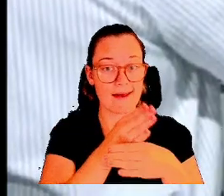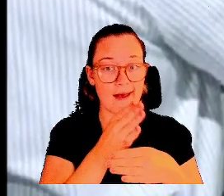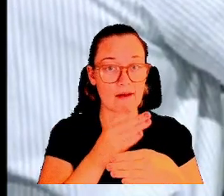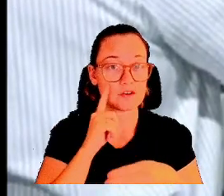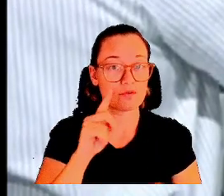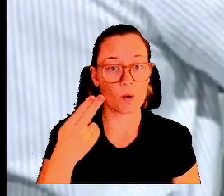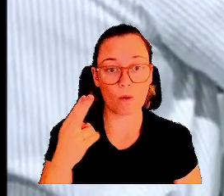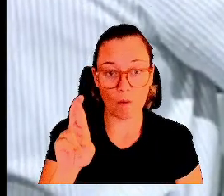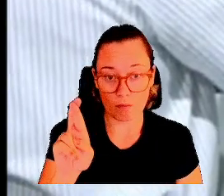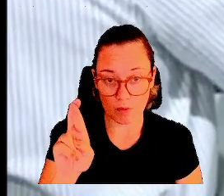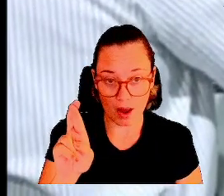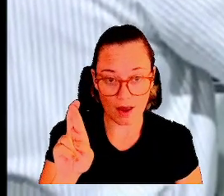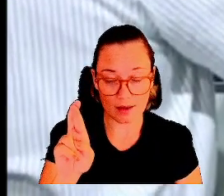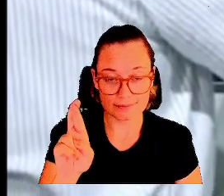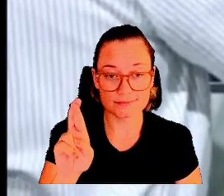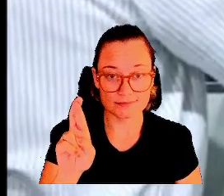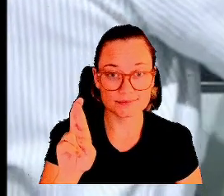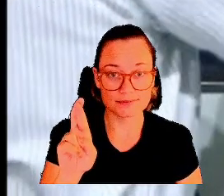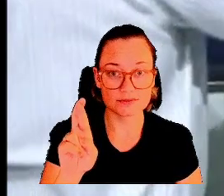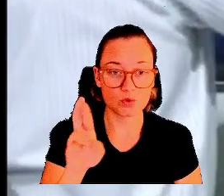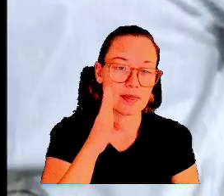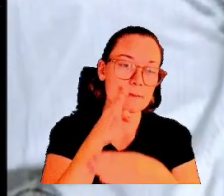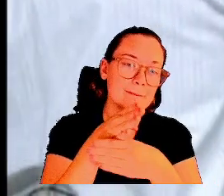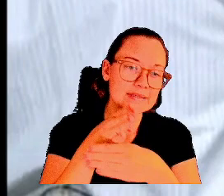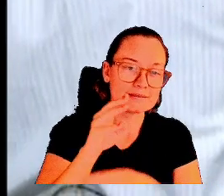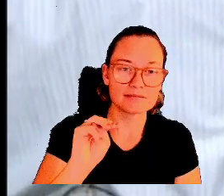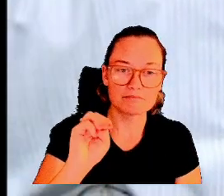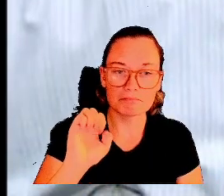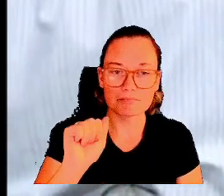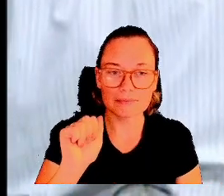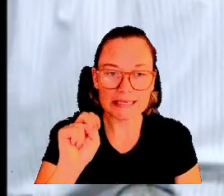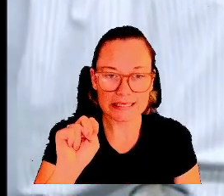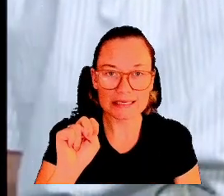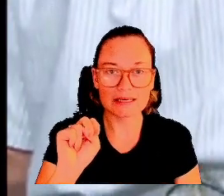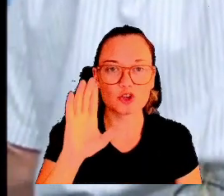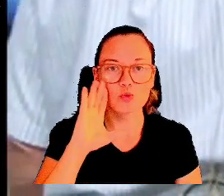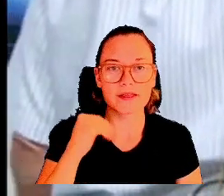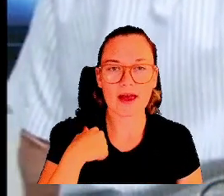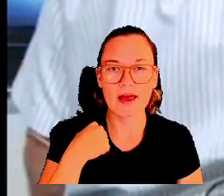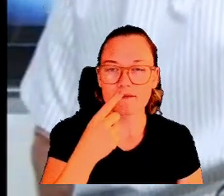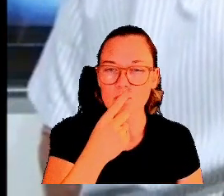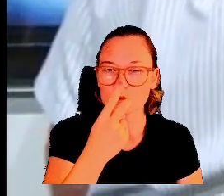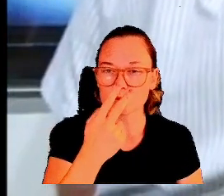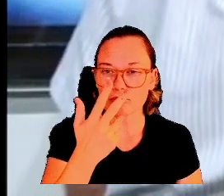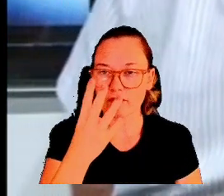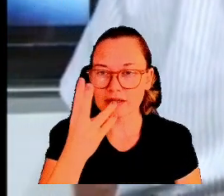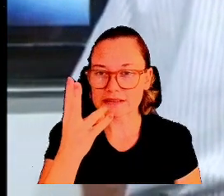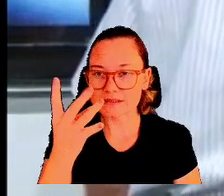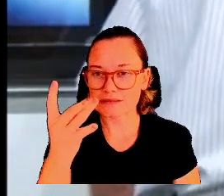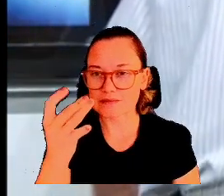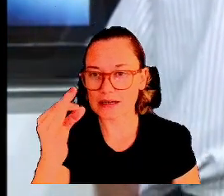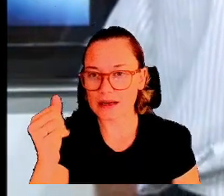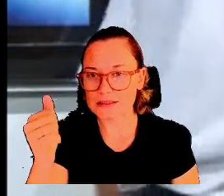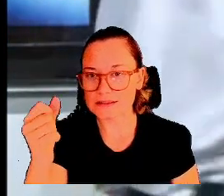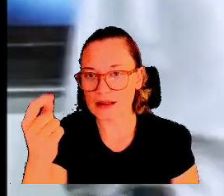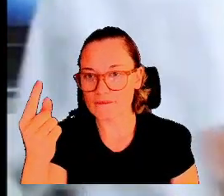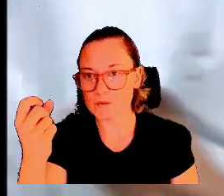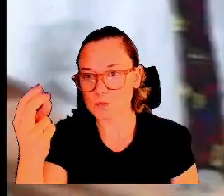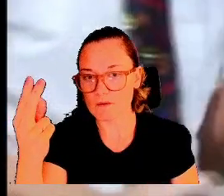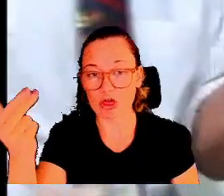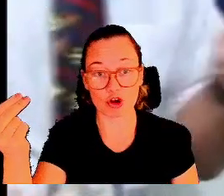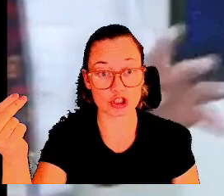or the mean number of home runs, we would take these 1, 2, 3, 4, 5, 6, 7, 8, 9, 10, 11, 12,